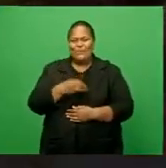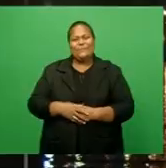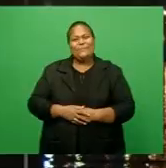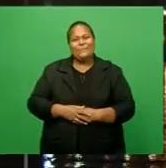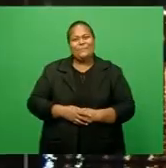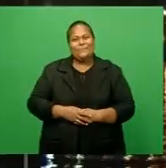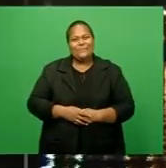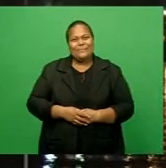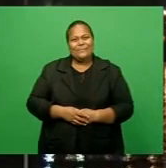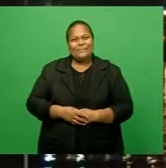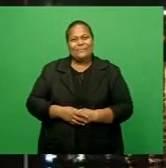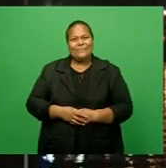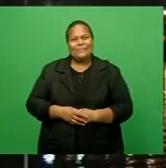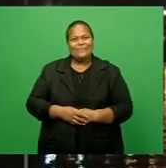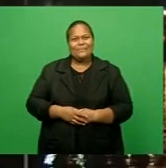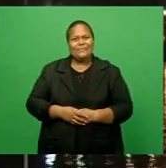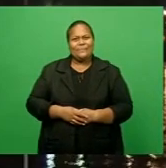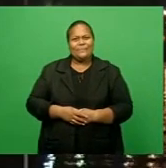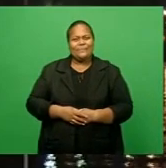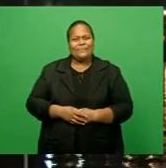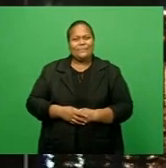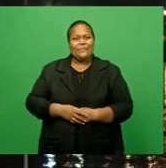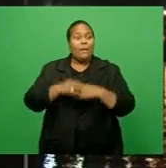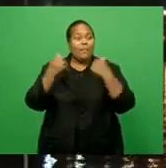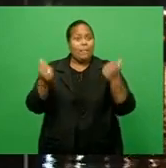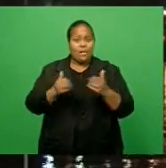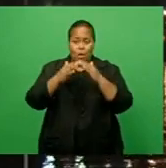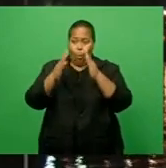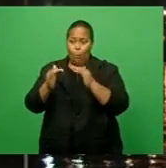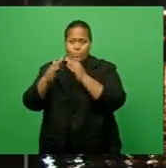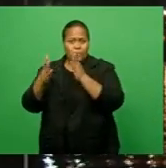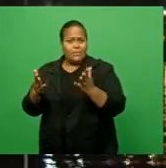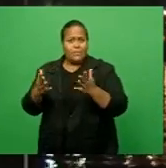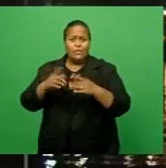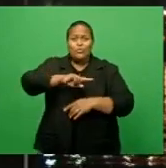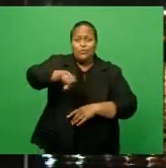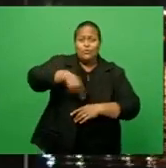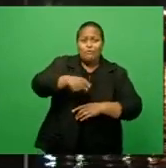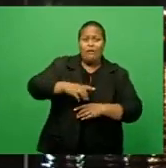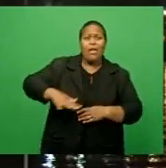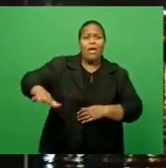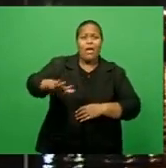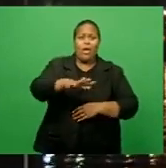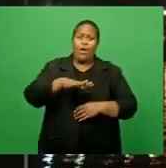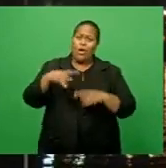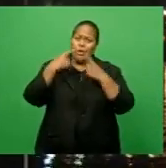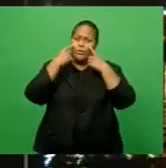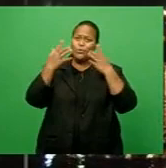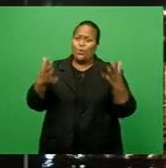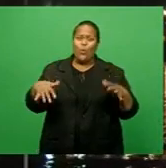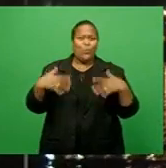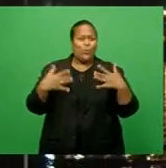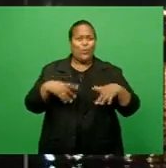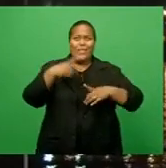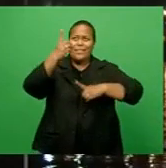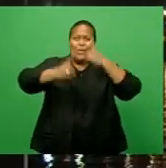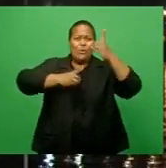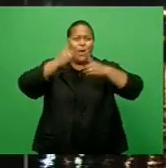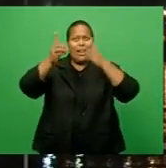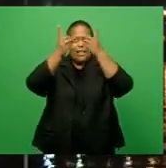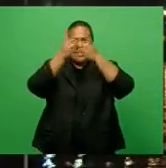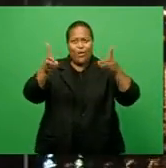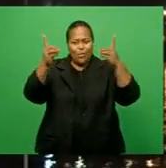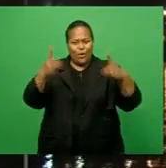News. Hundreds of homes in the Greater Suva area shone with Diwali decorations hanging proudly from walls, fences